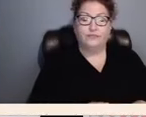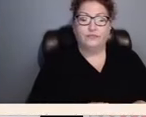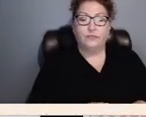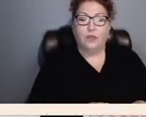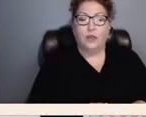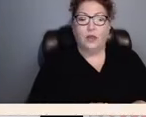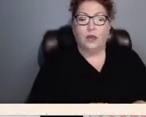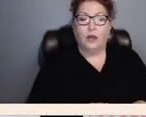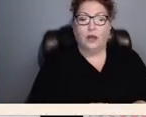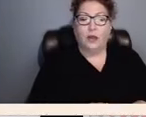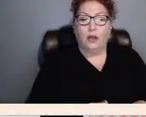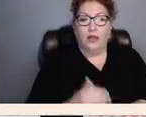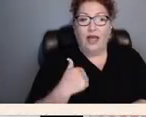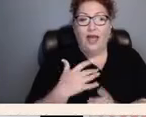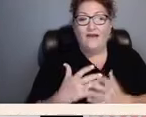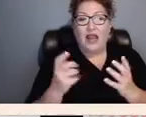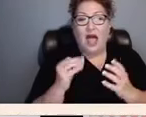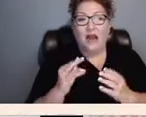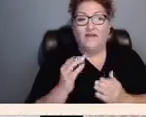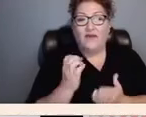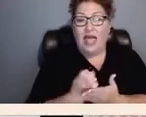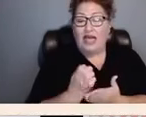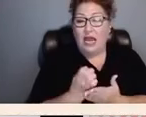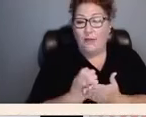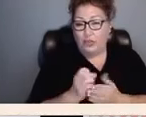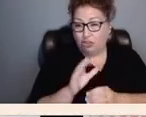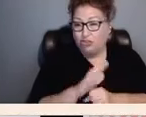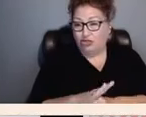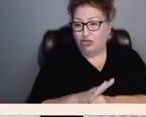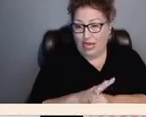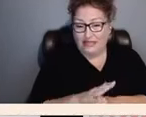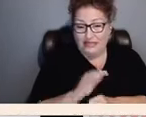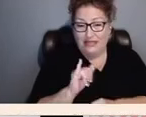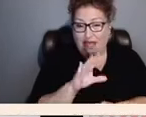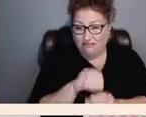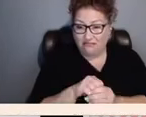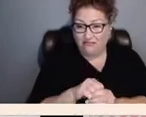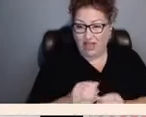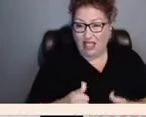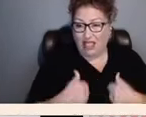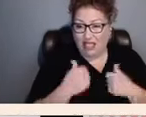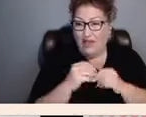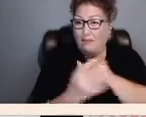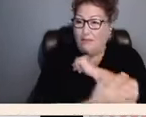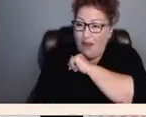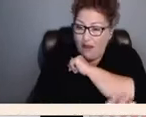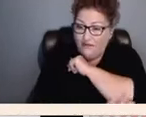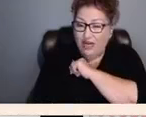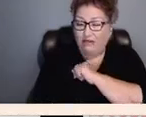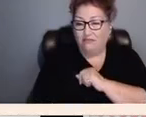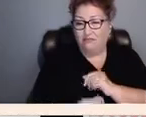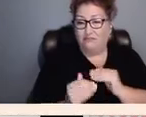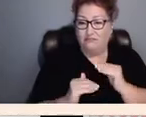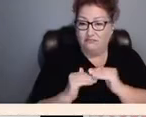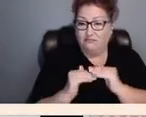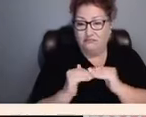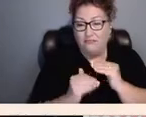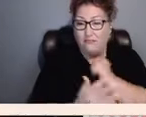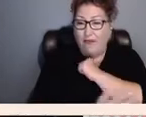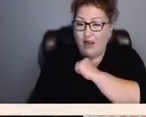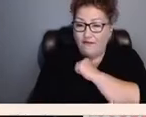there's a lot of economic stress that comes with living in poverty, living near poverty. And the one that I'm going to